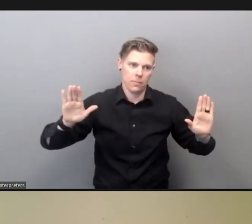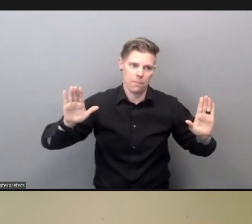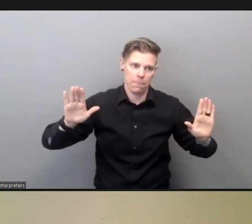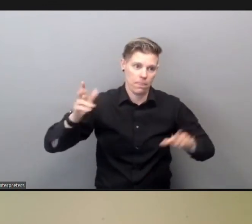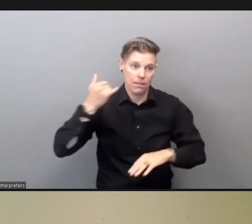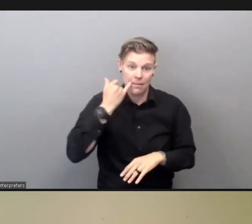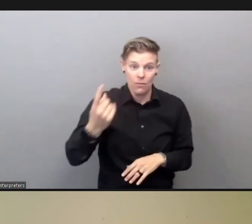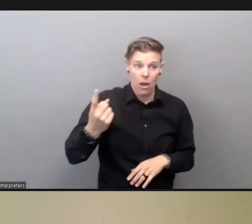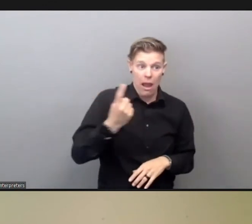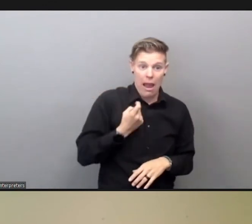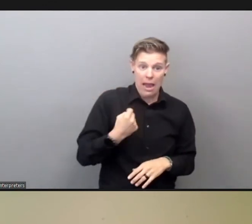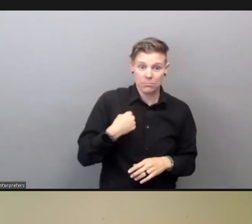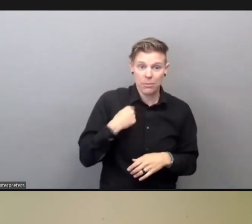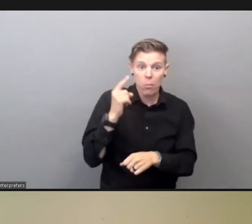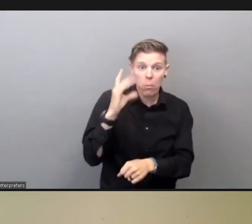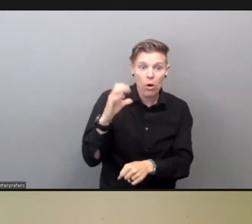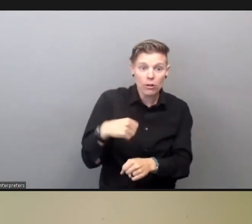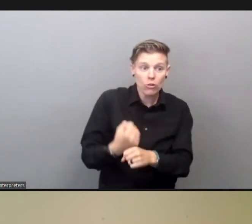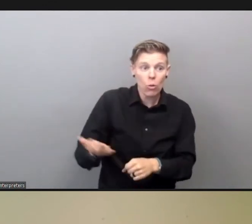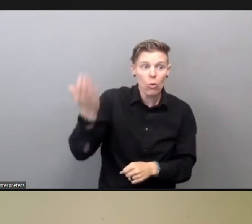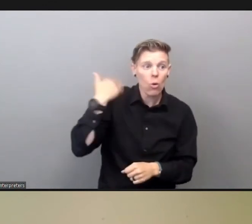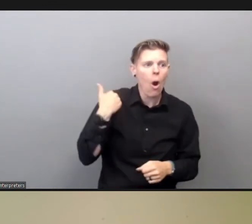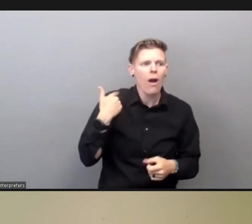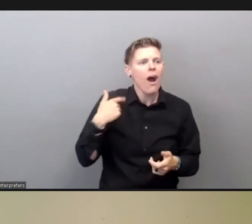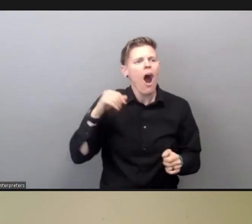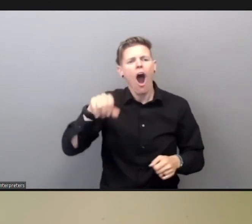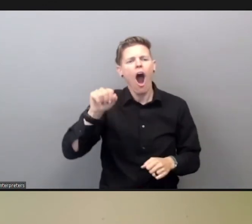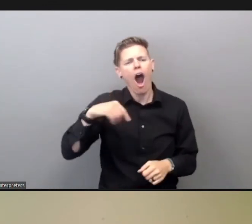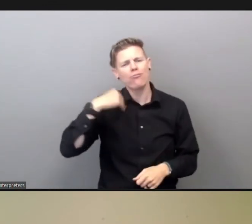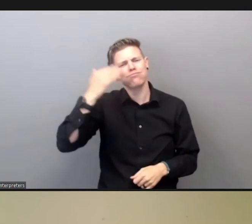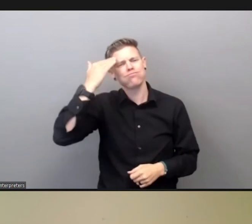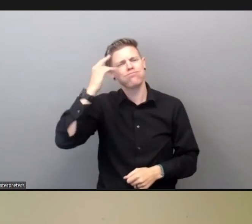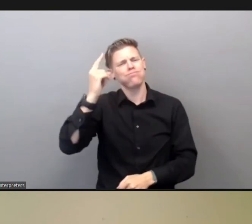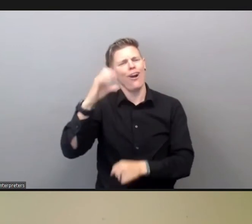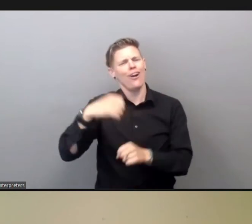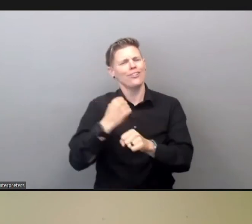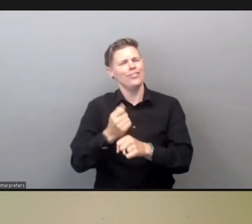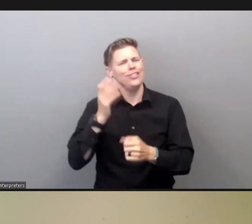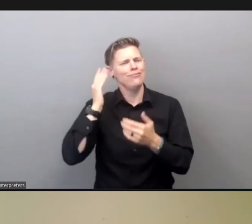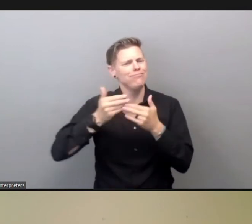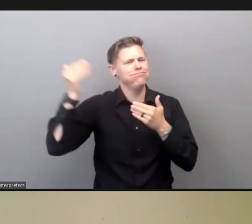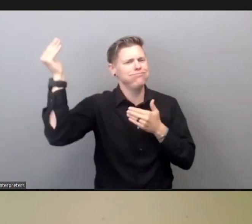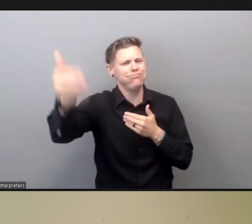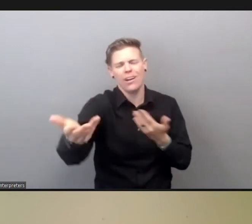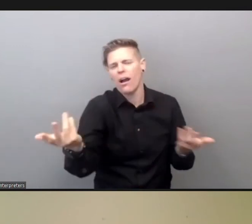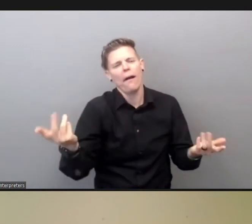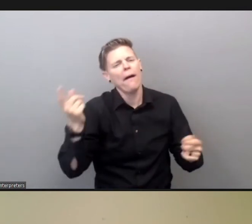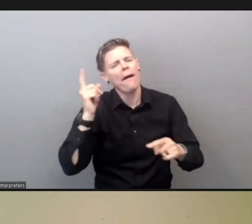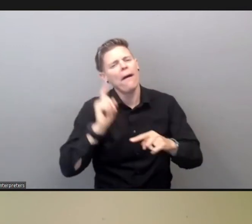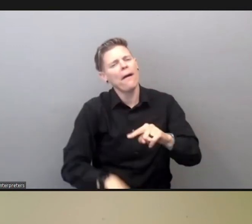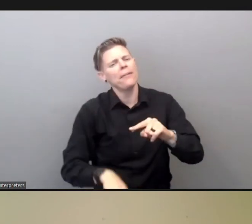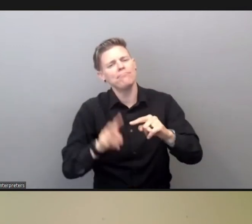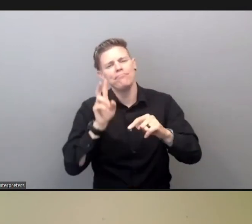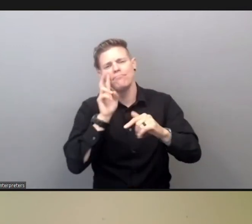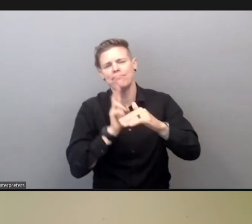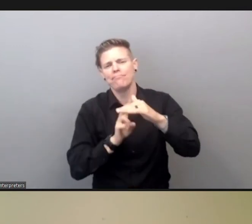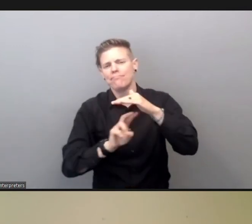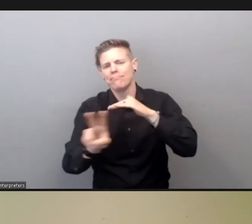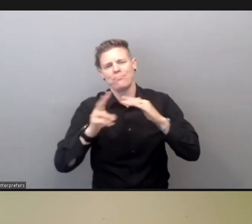would have answered 101 years for influenza. And so we just don't know. But the virus